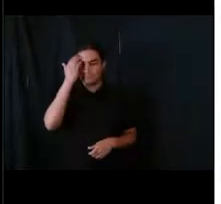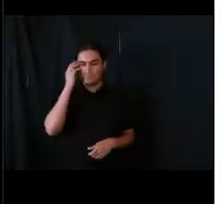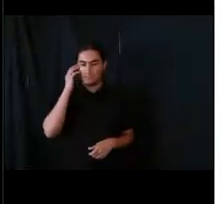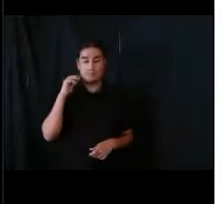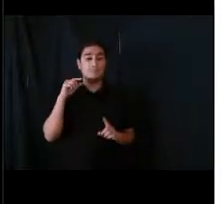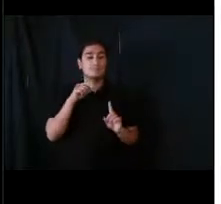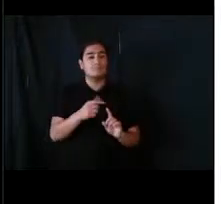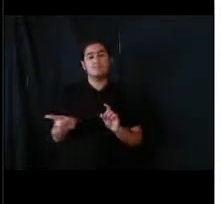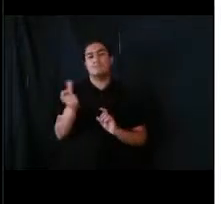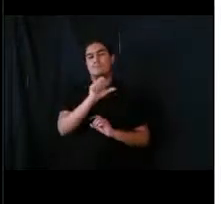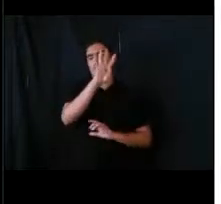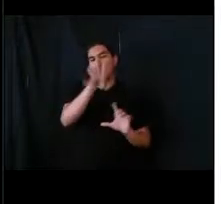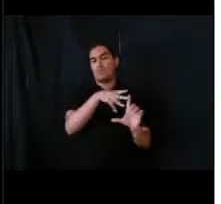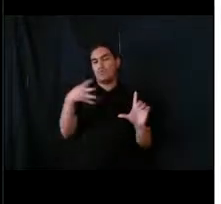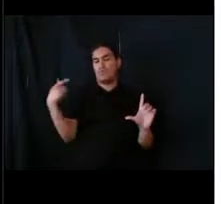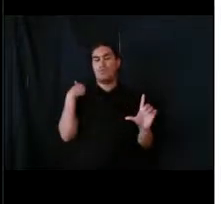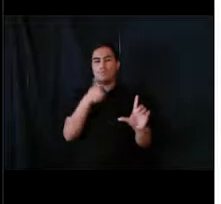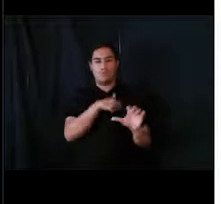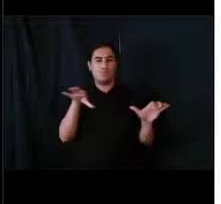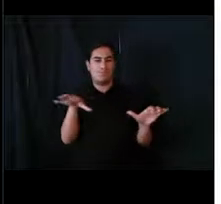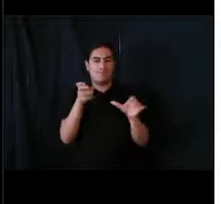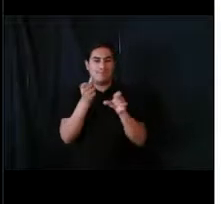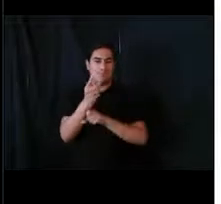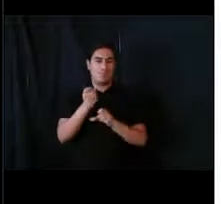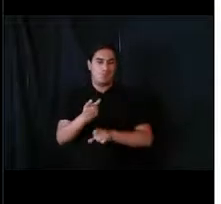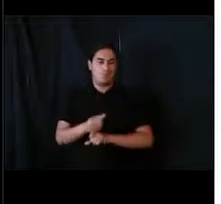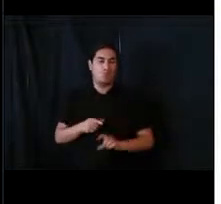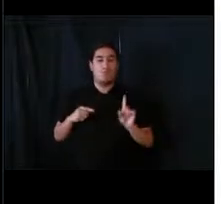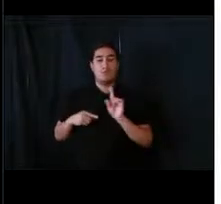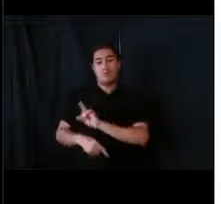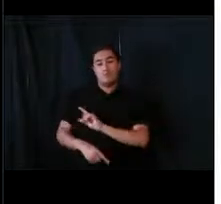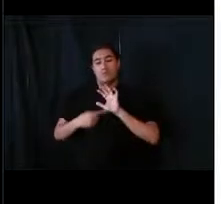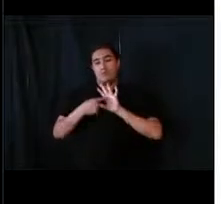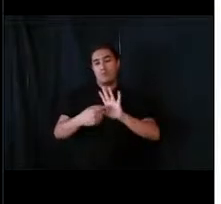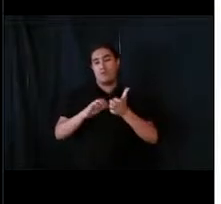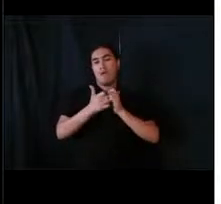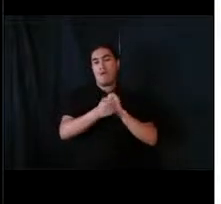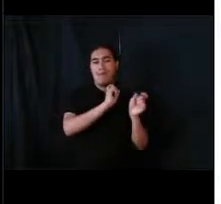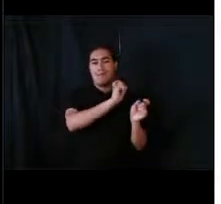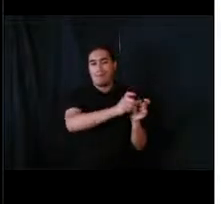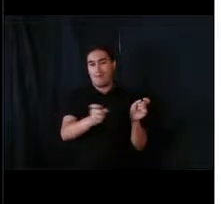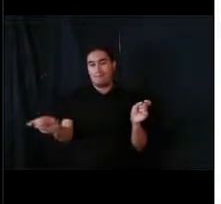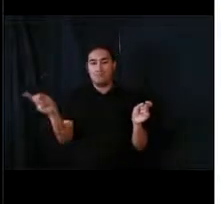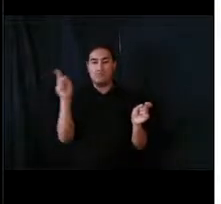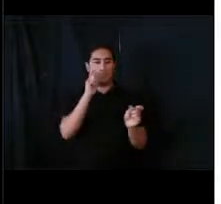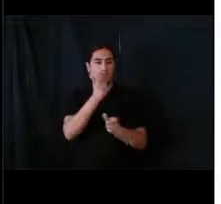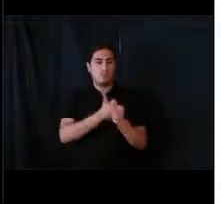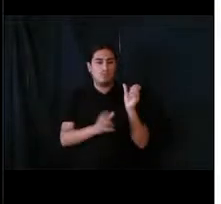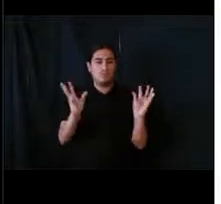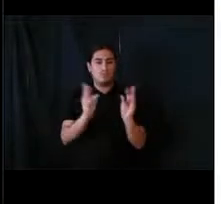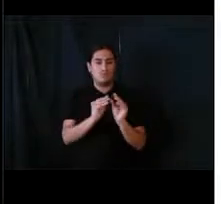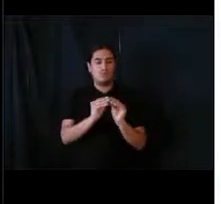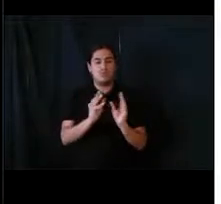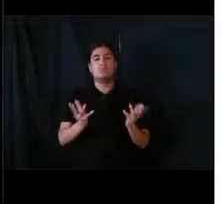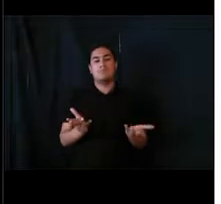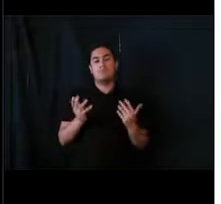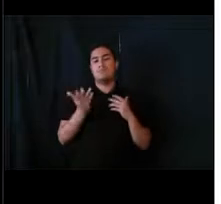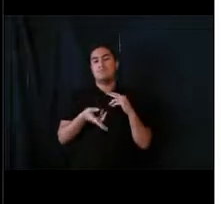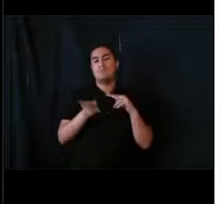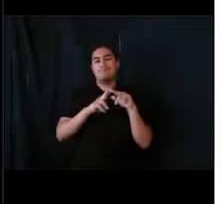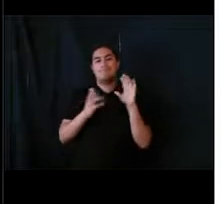this is another chart that we've been going over each year it shows how the allocation allocations at each commission meeting stacked up against